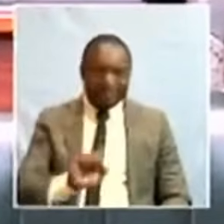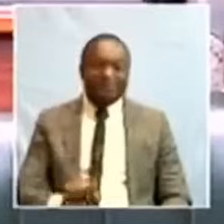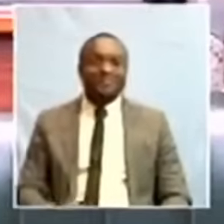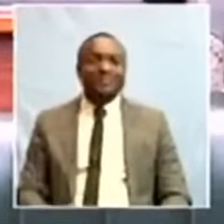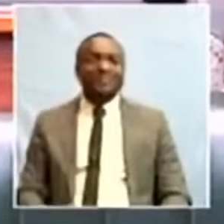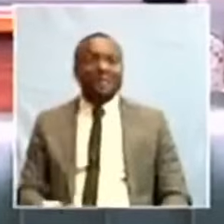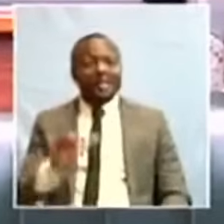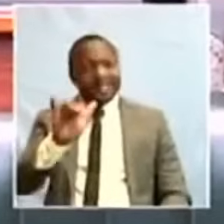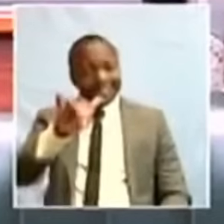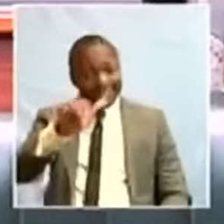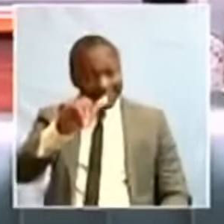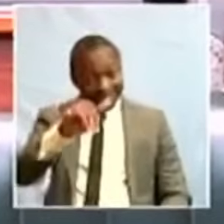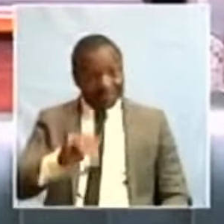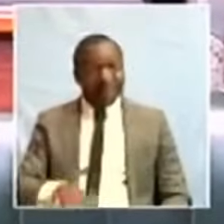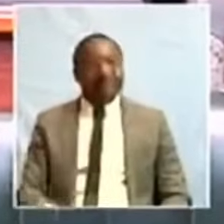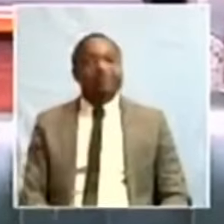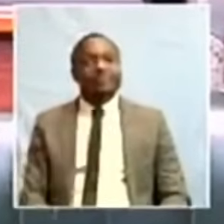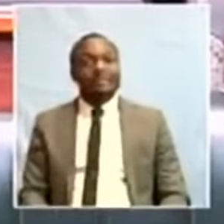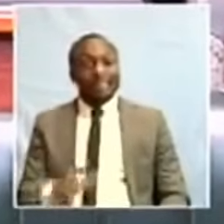Yes,